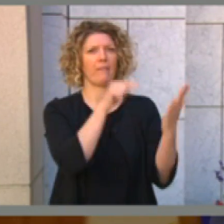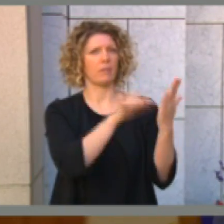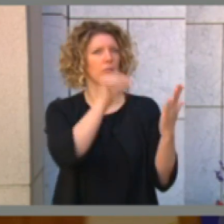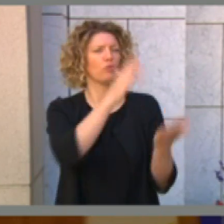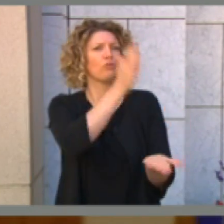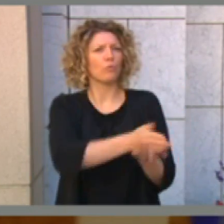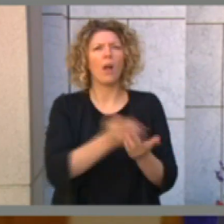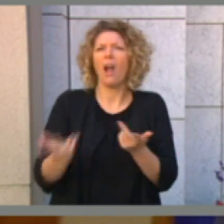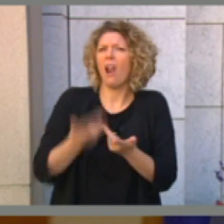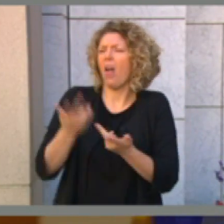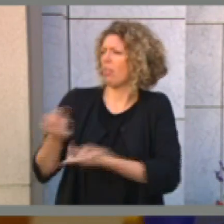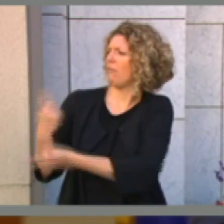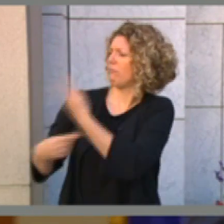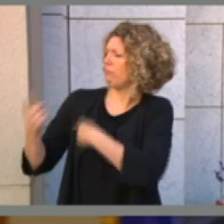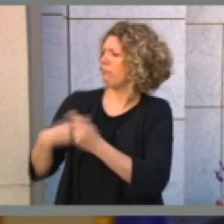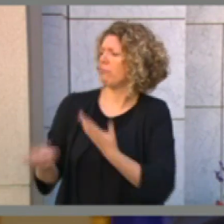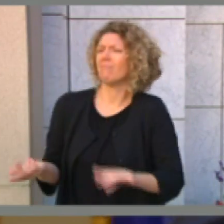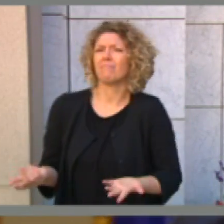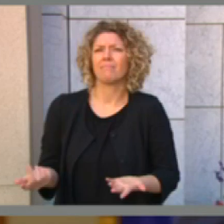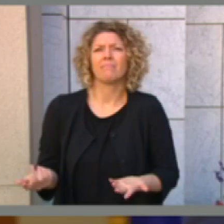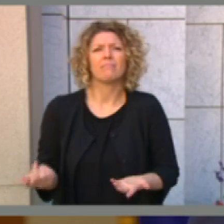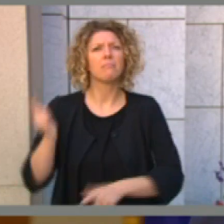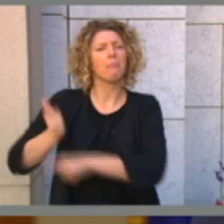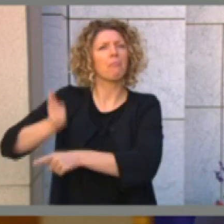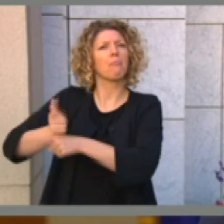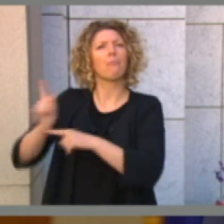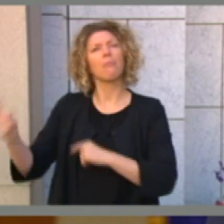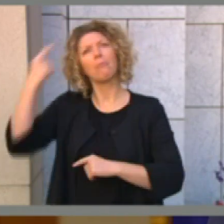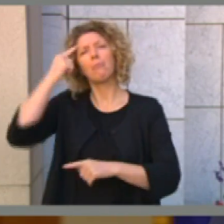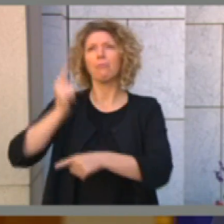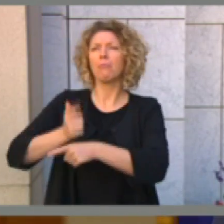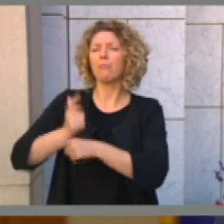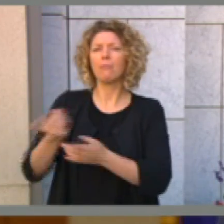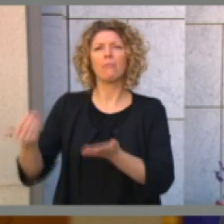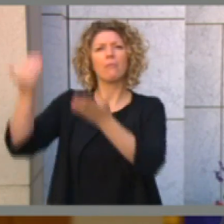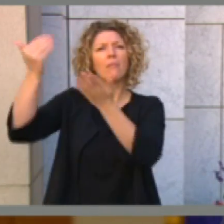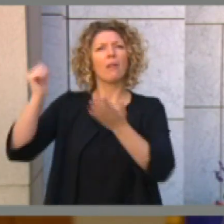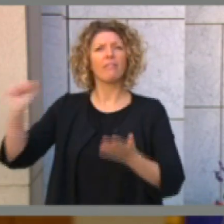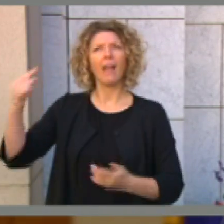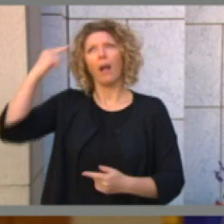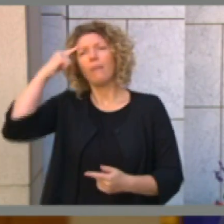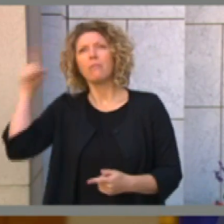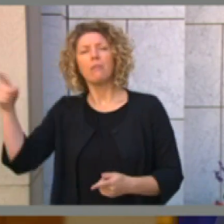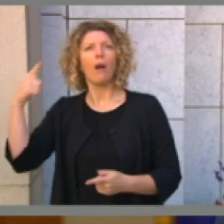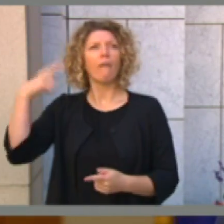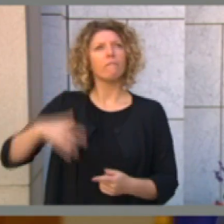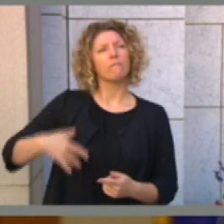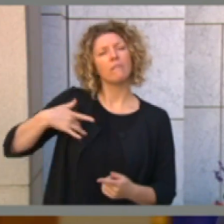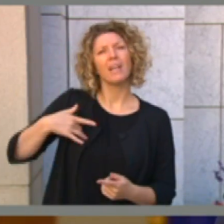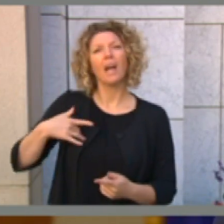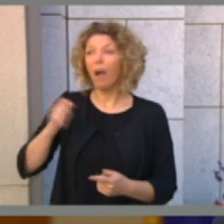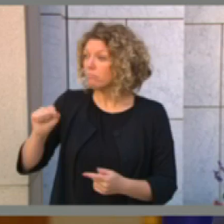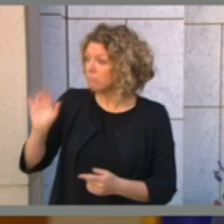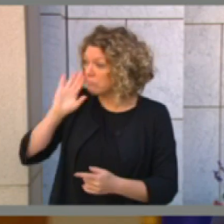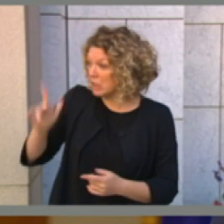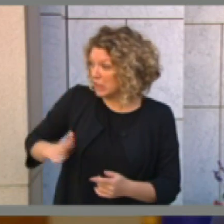from someone just saying whatever pops into their head or whatever their opinion is on a particular topic, opinions are interesting,